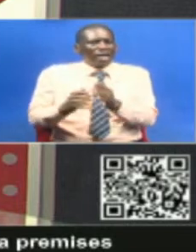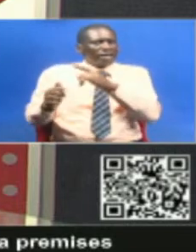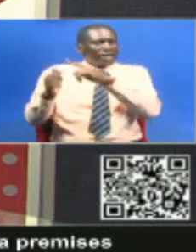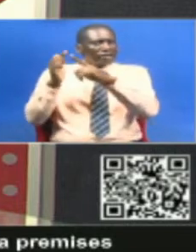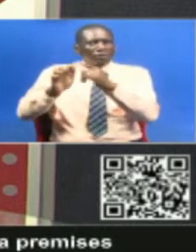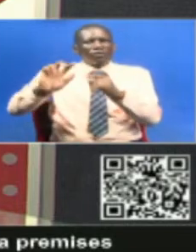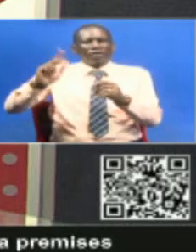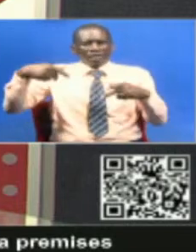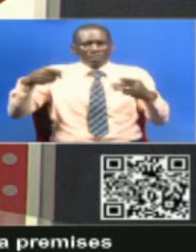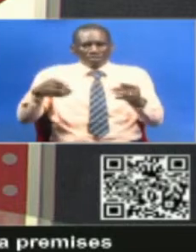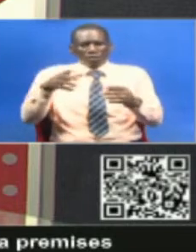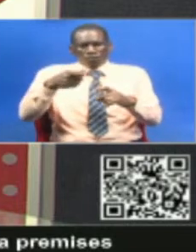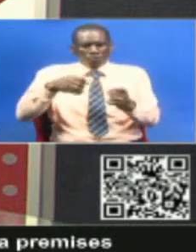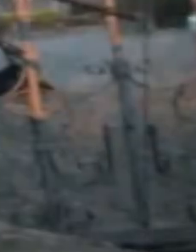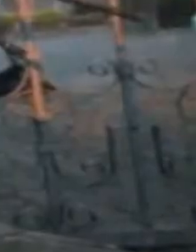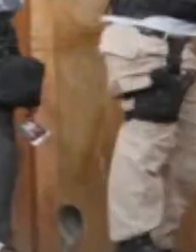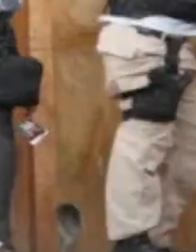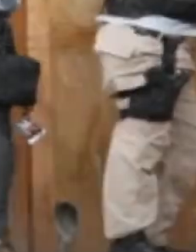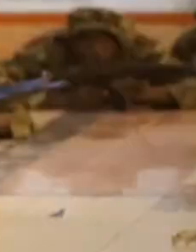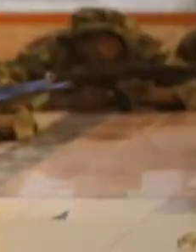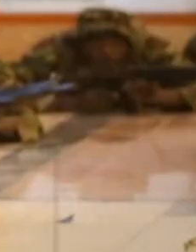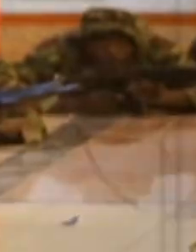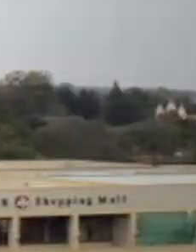its complexities.